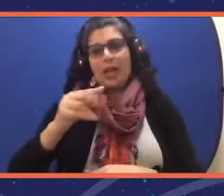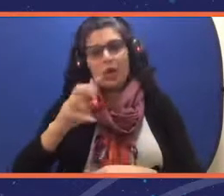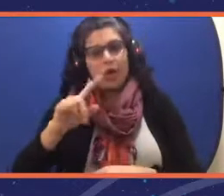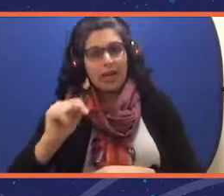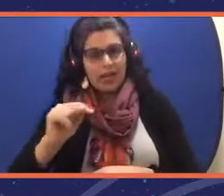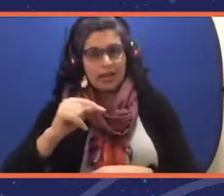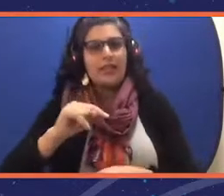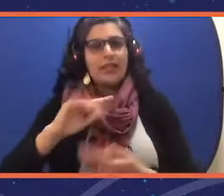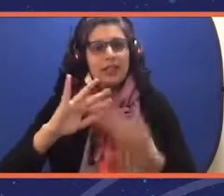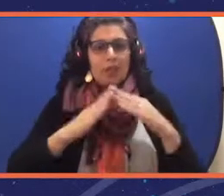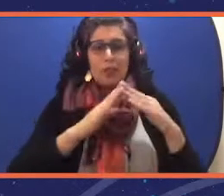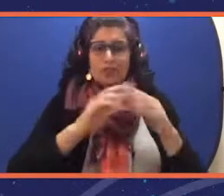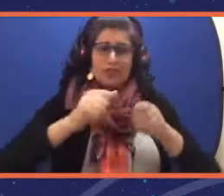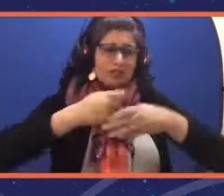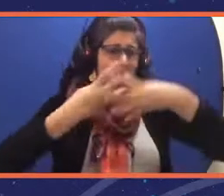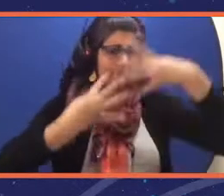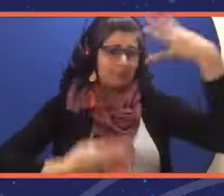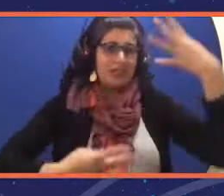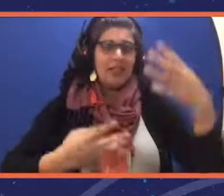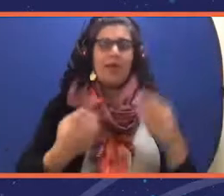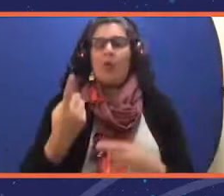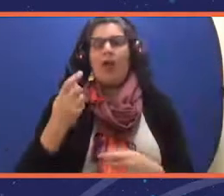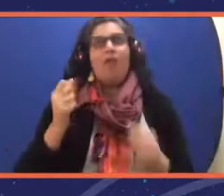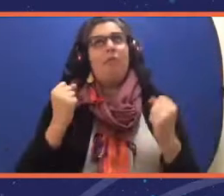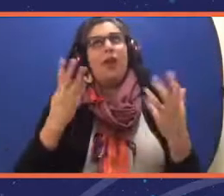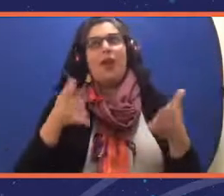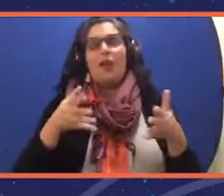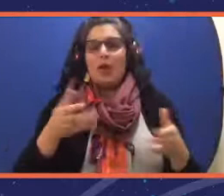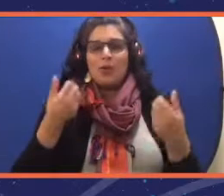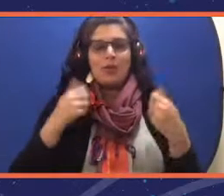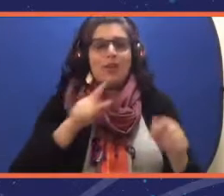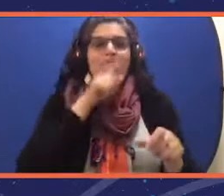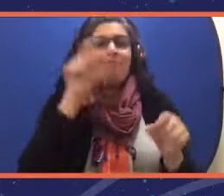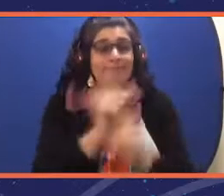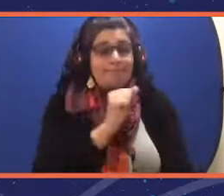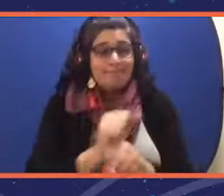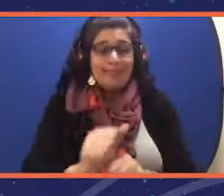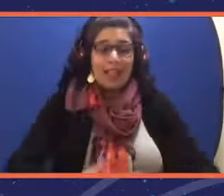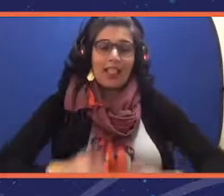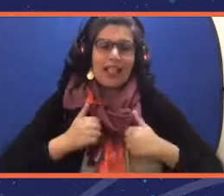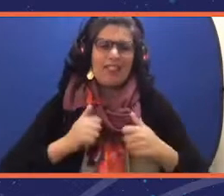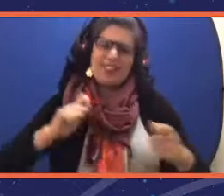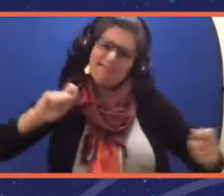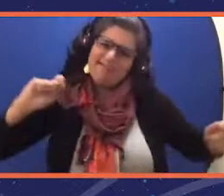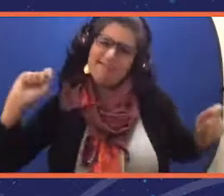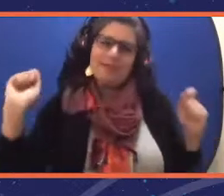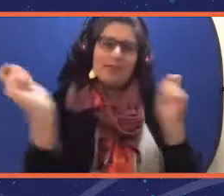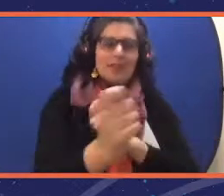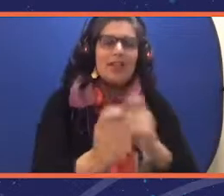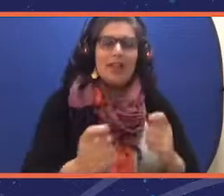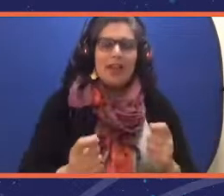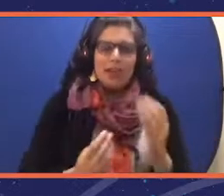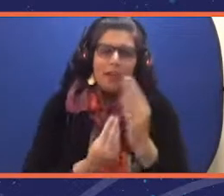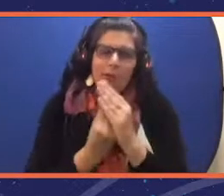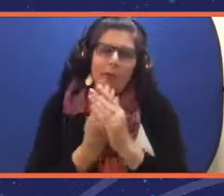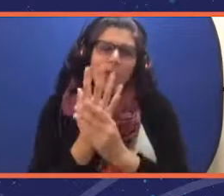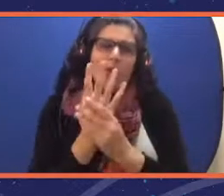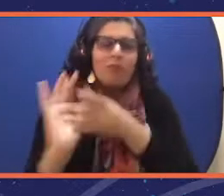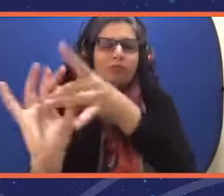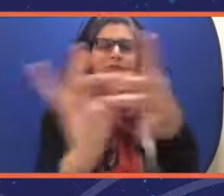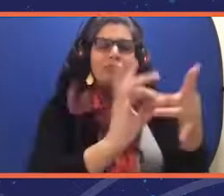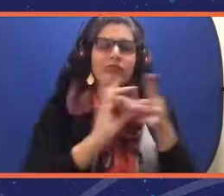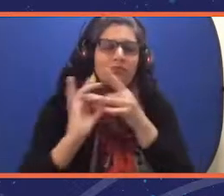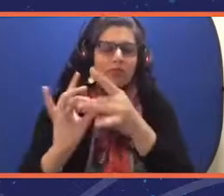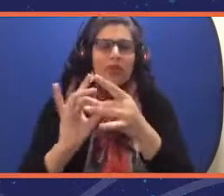This is one of many ways we're trying to truly live into that regenerative way of being together that centers